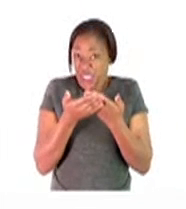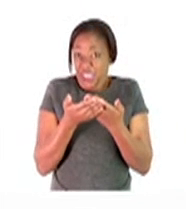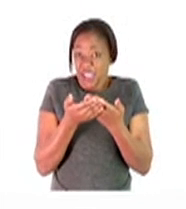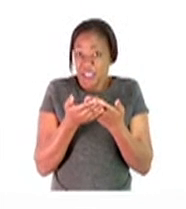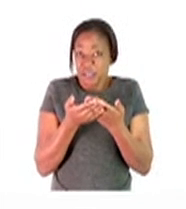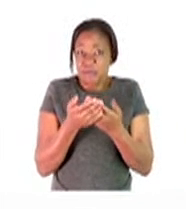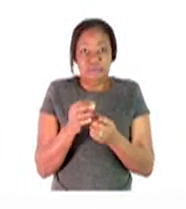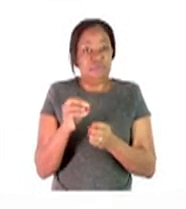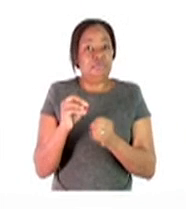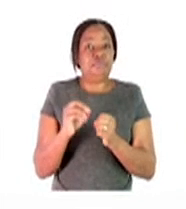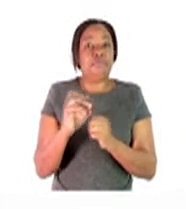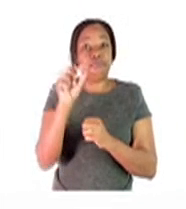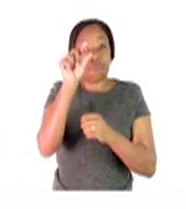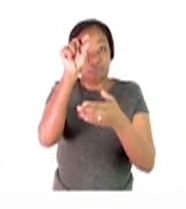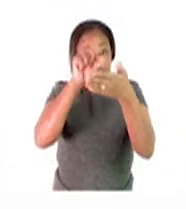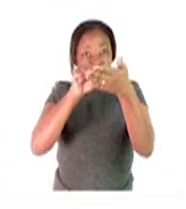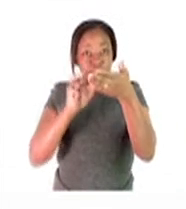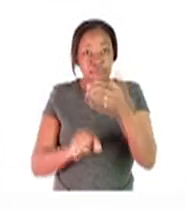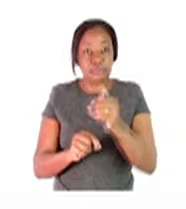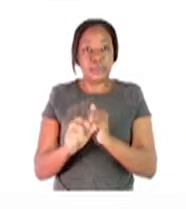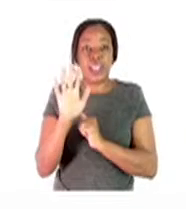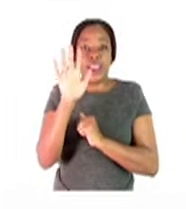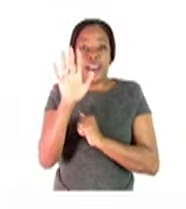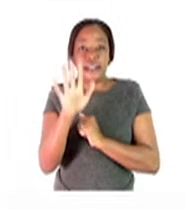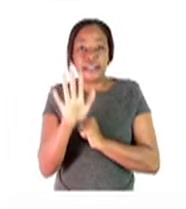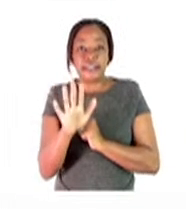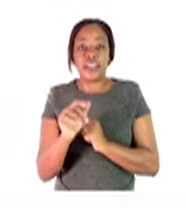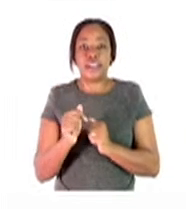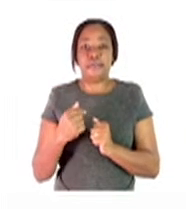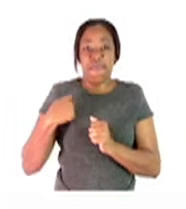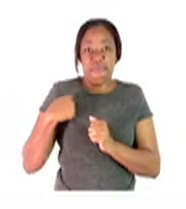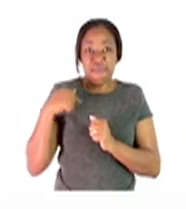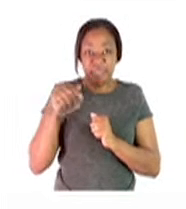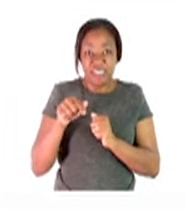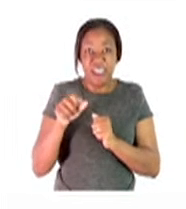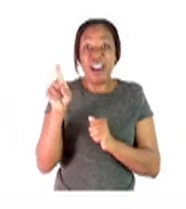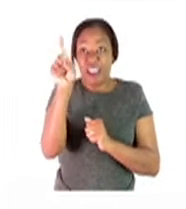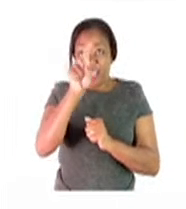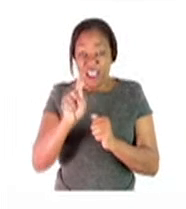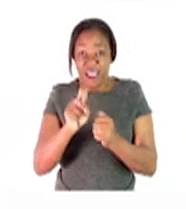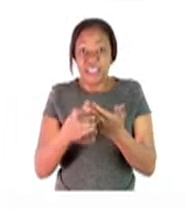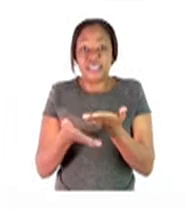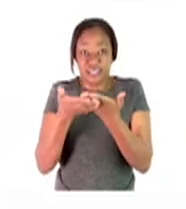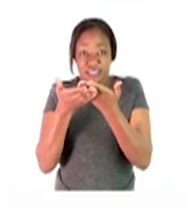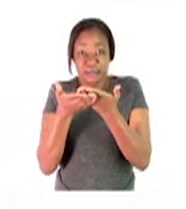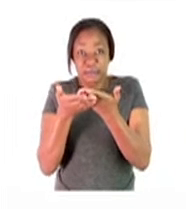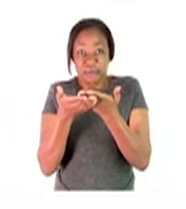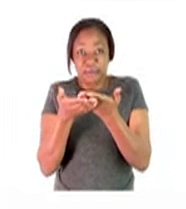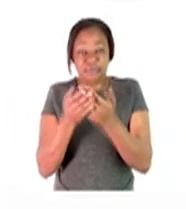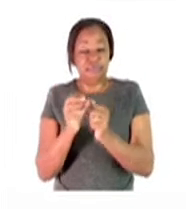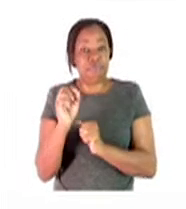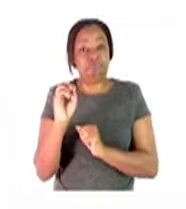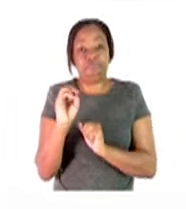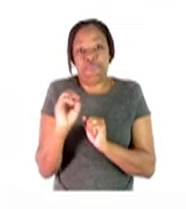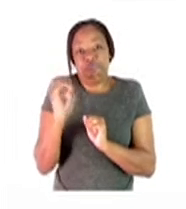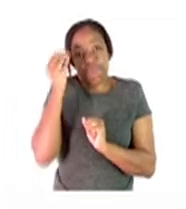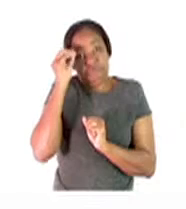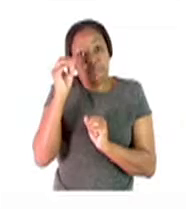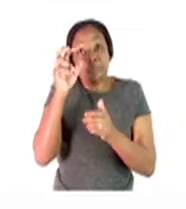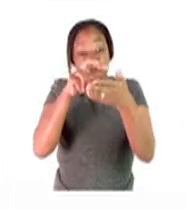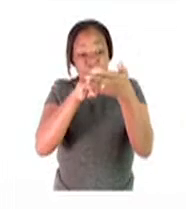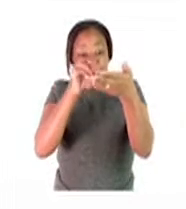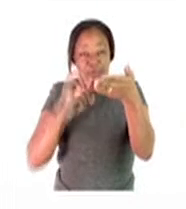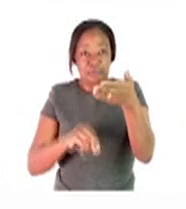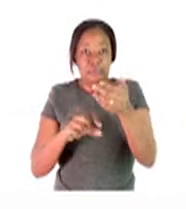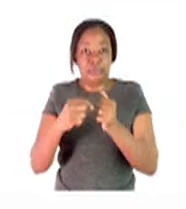in the passage. Number 5, will Alan ask for help? Number 6, do you think it is necessary to have a